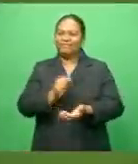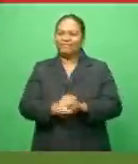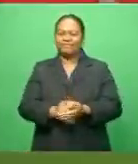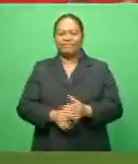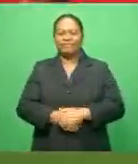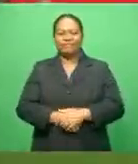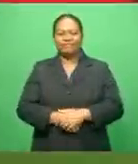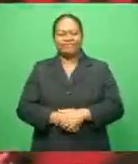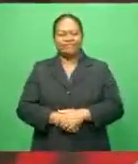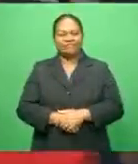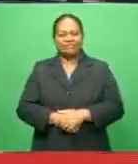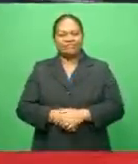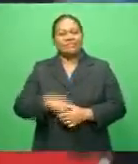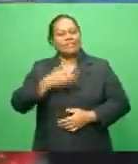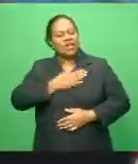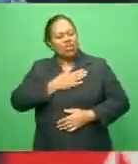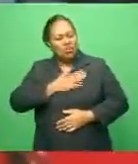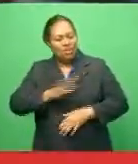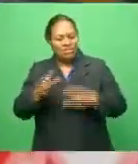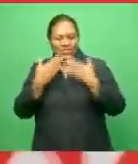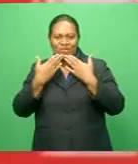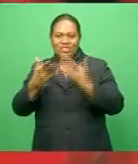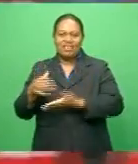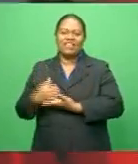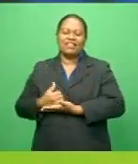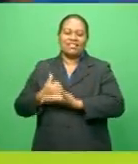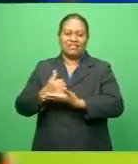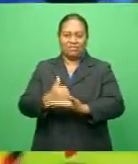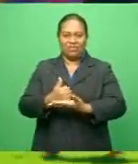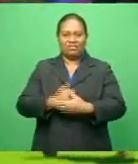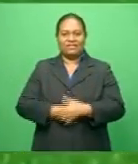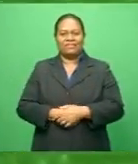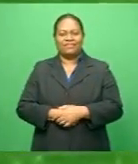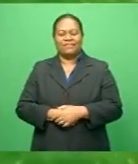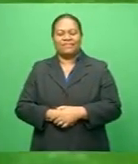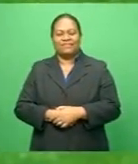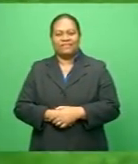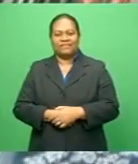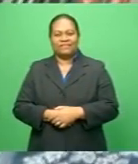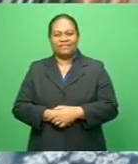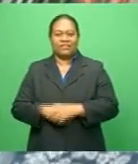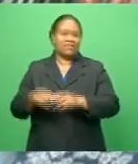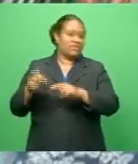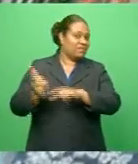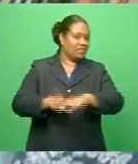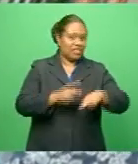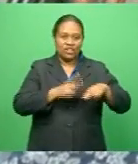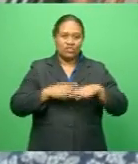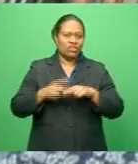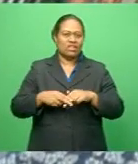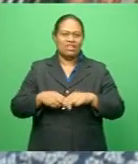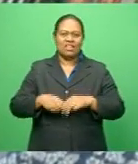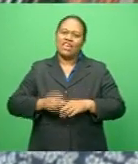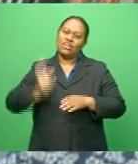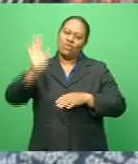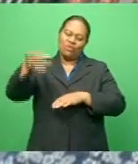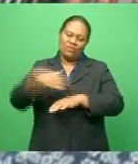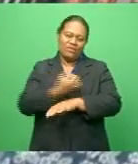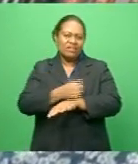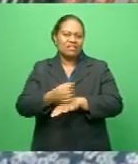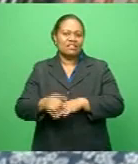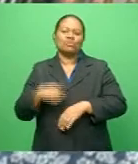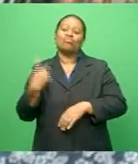like to thank supporters and fans in Fiji and abroad who